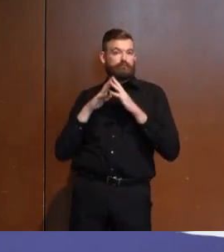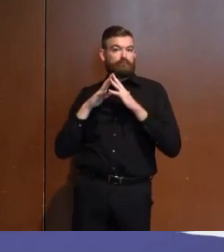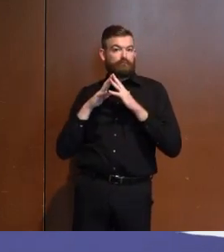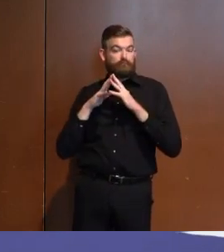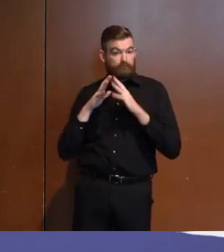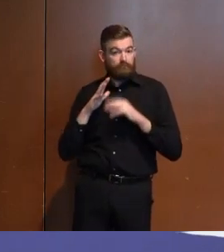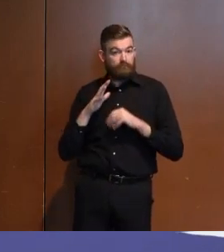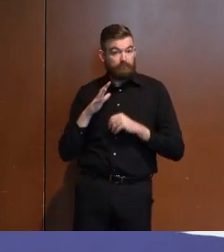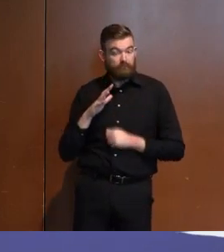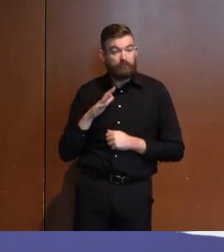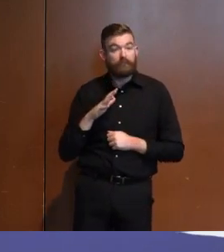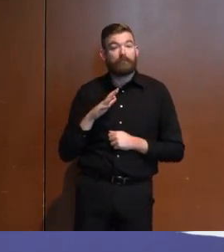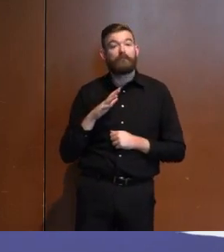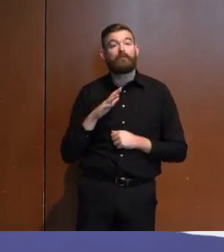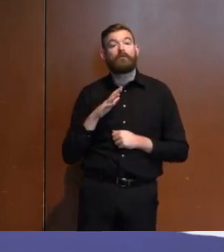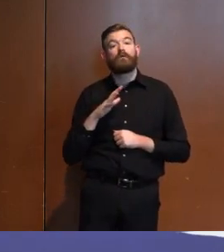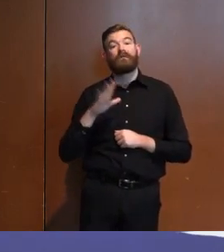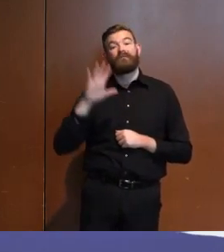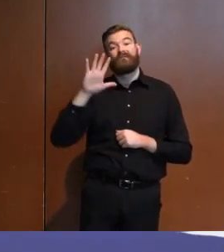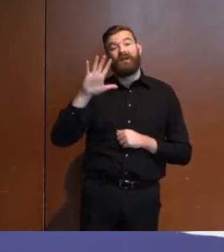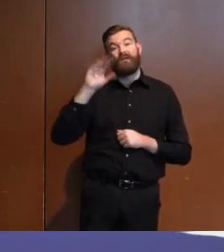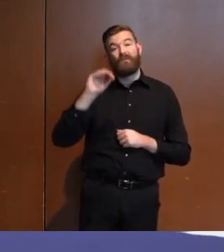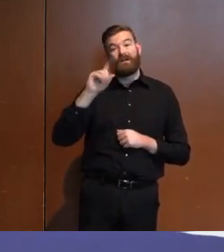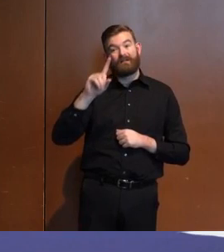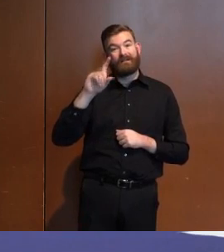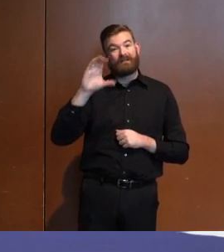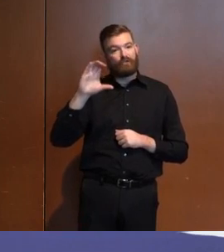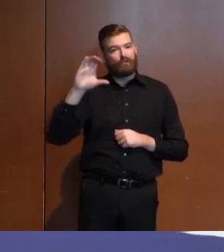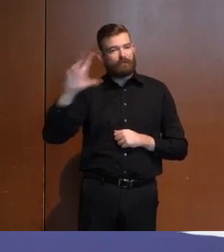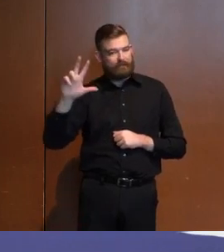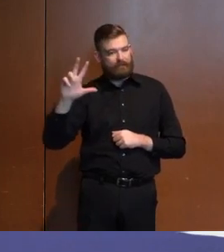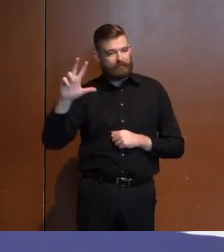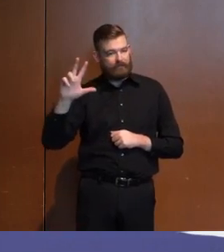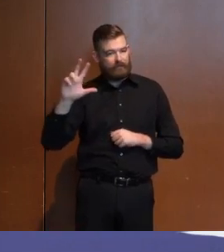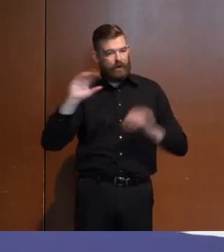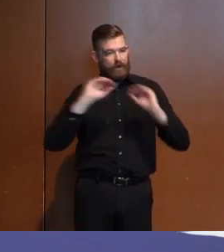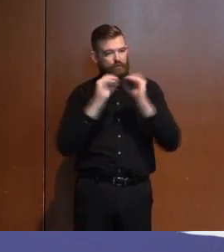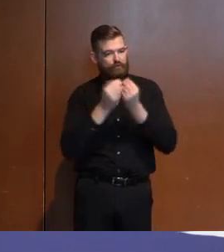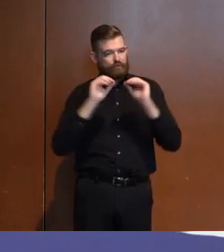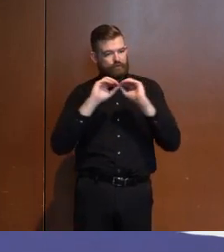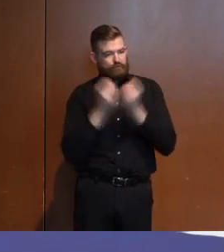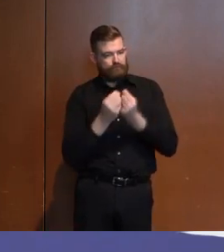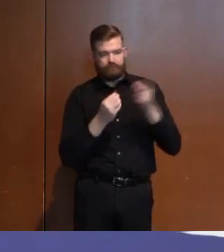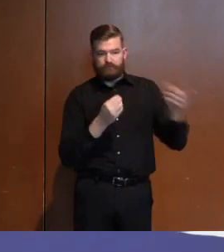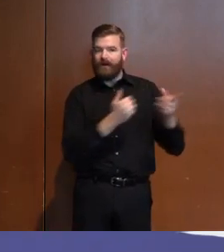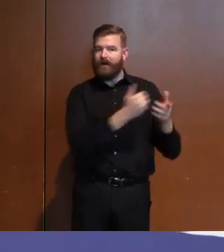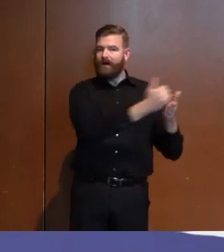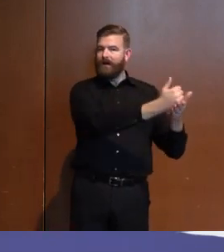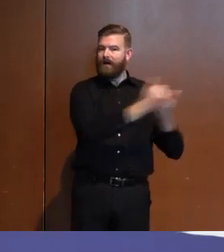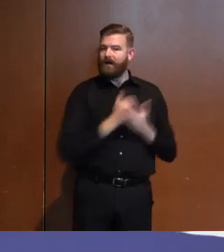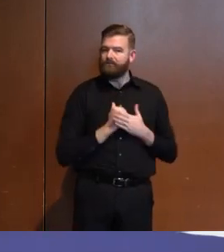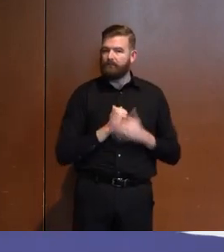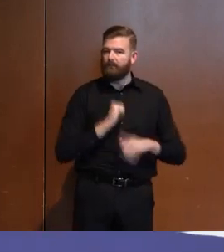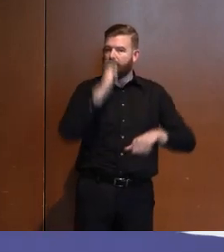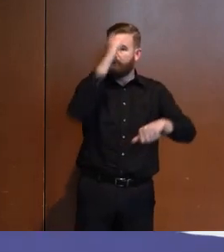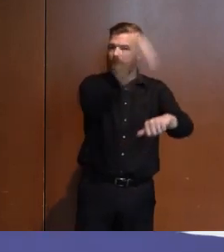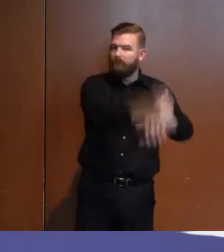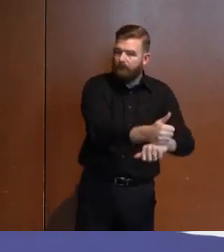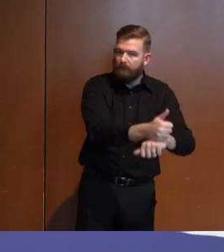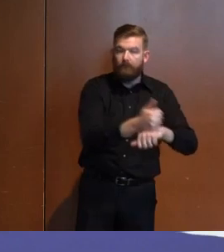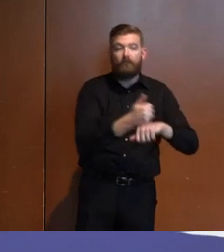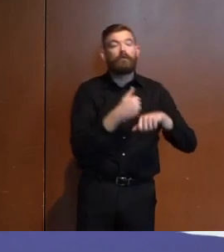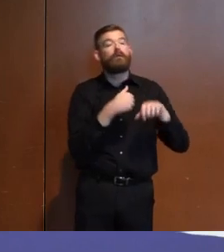a 501c3 organization. It's got a great board of directors. It's got great New Jersey talent.